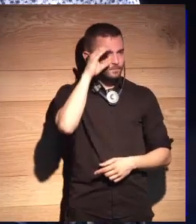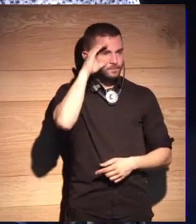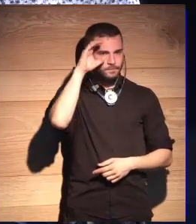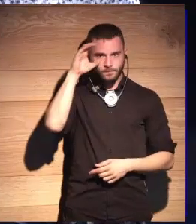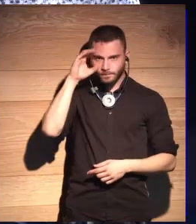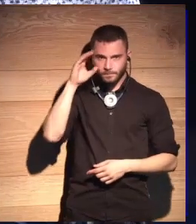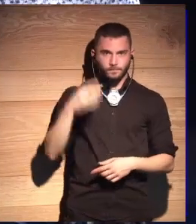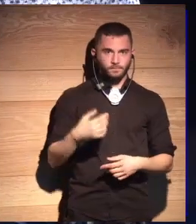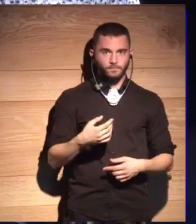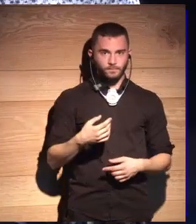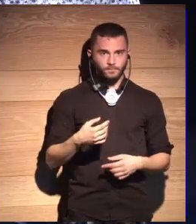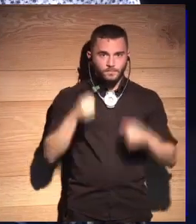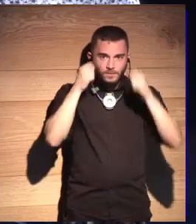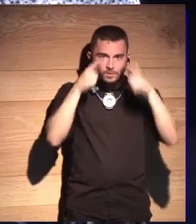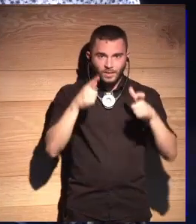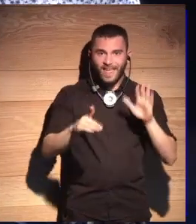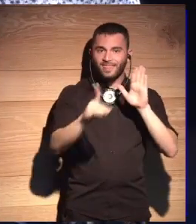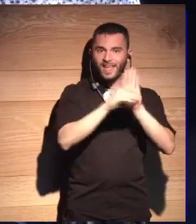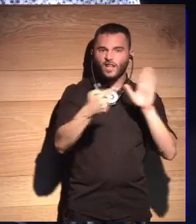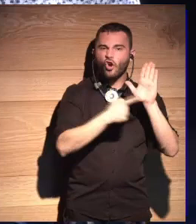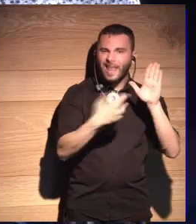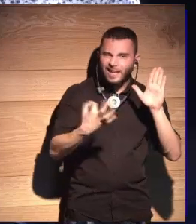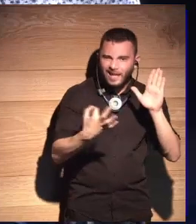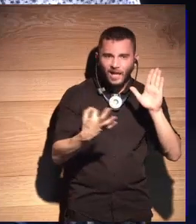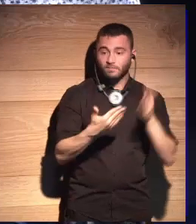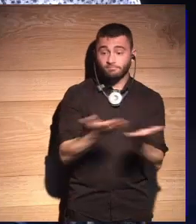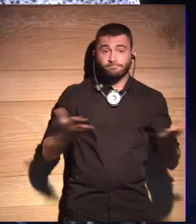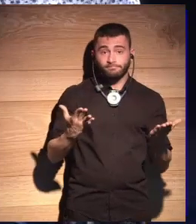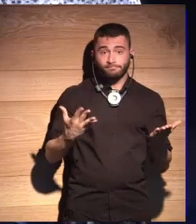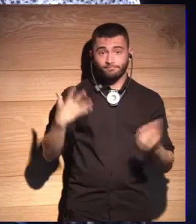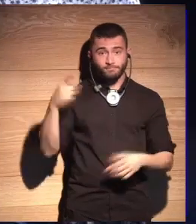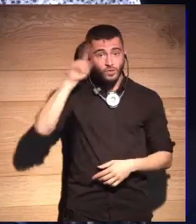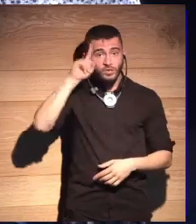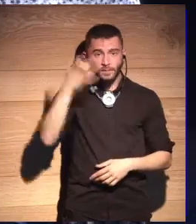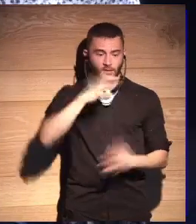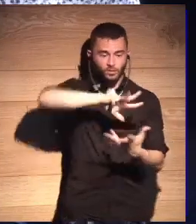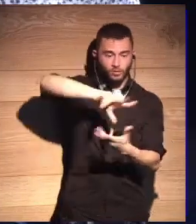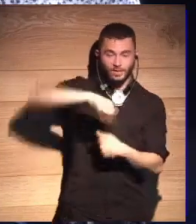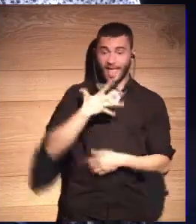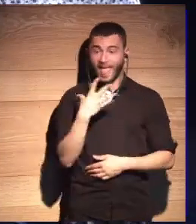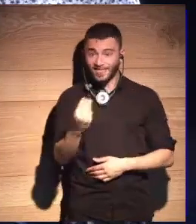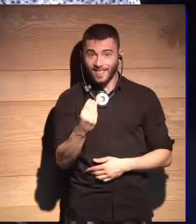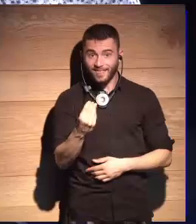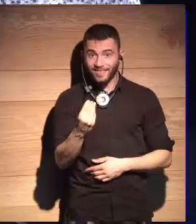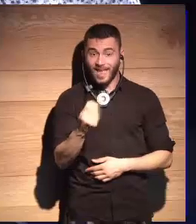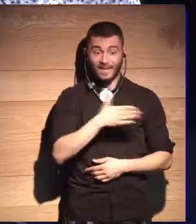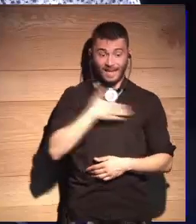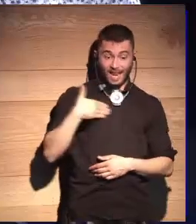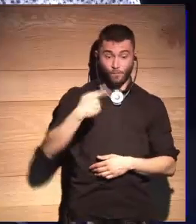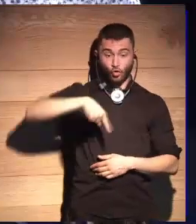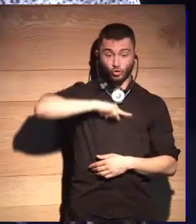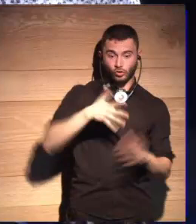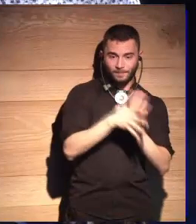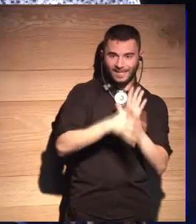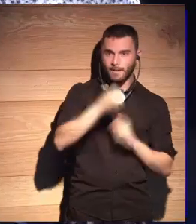to be clarified, because when you listen to citizens, you realize that, for example, they don't know what a royal decree is. And to tell them